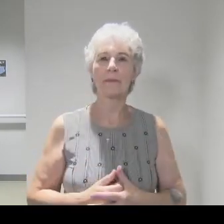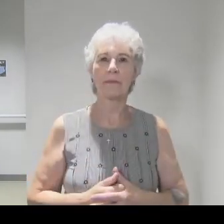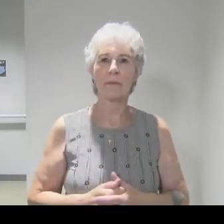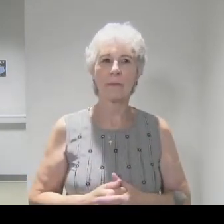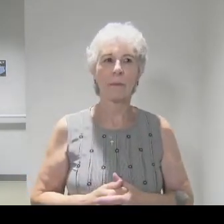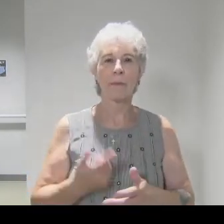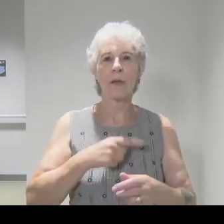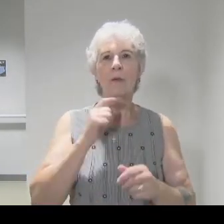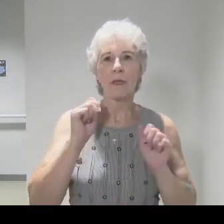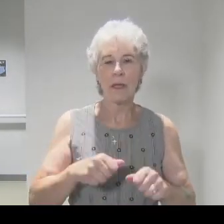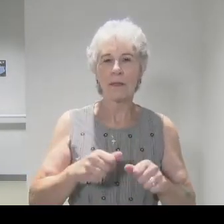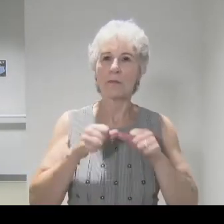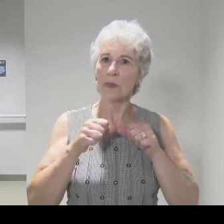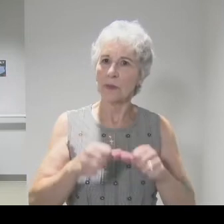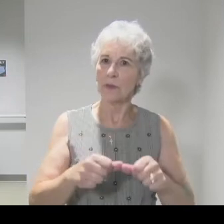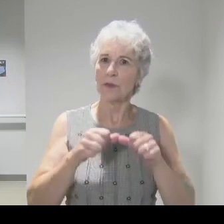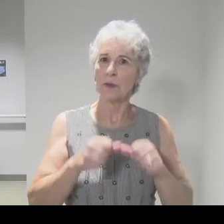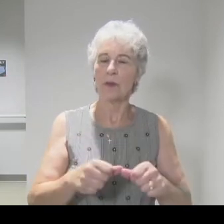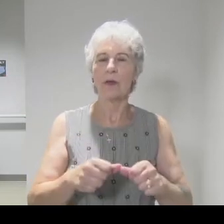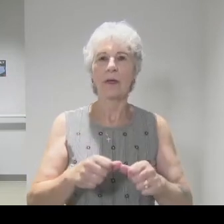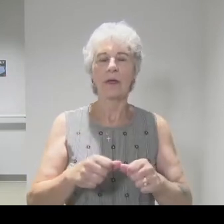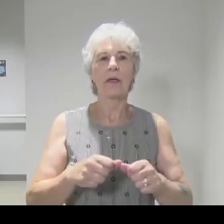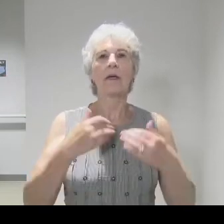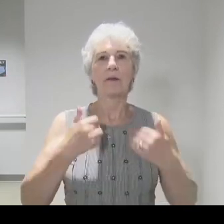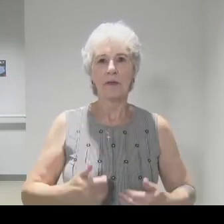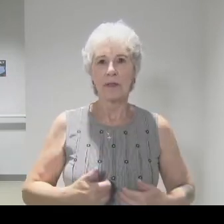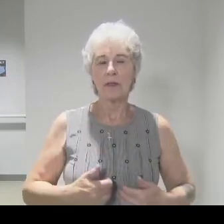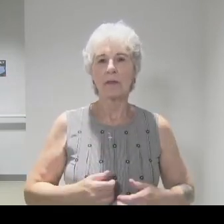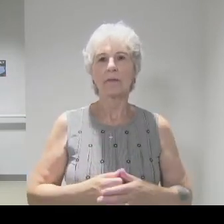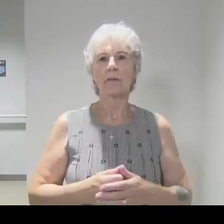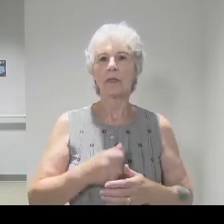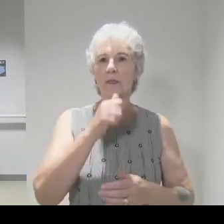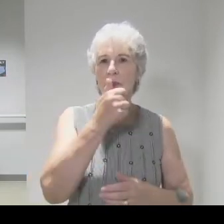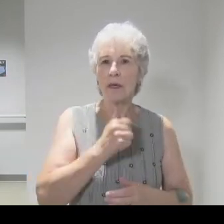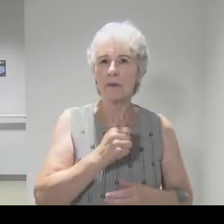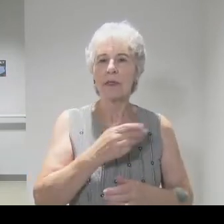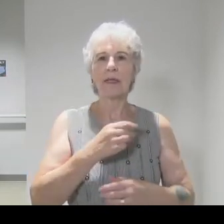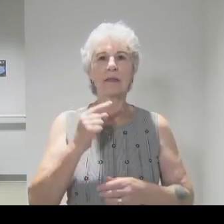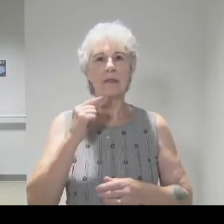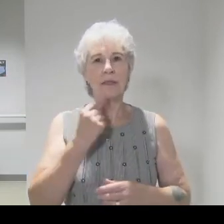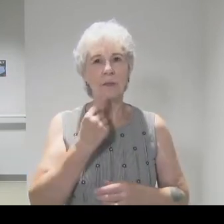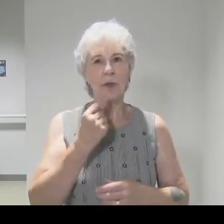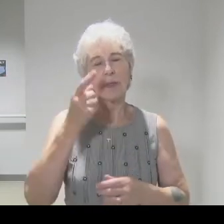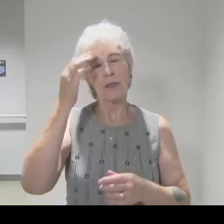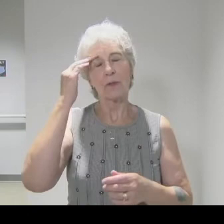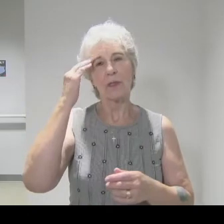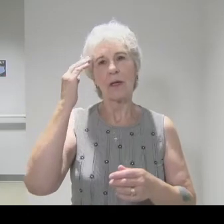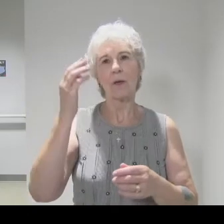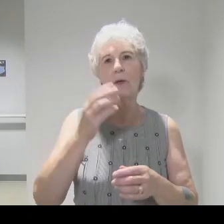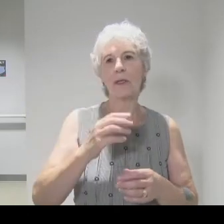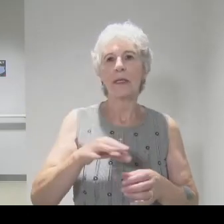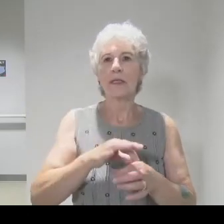We can endure physical affliction and disappointment because we know that the spiritual